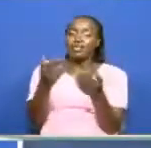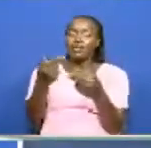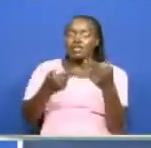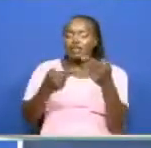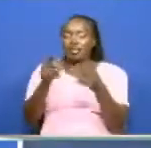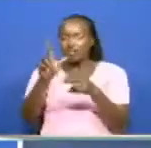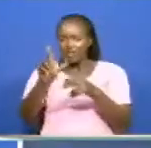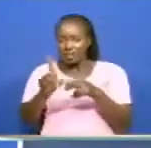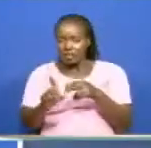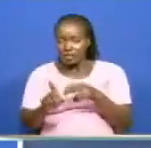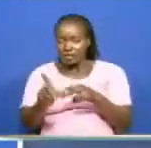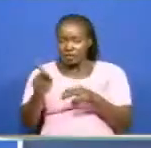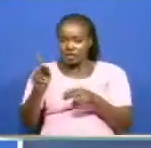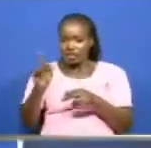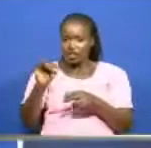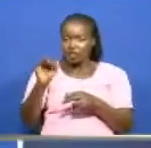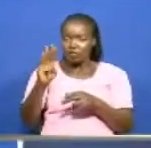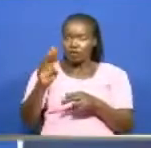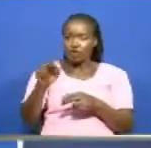of Kibuyuni seaweed farmers.